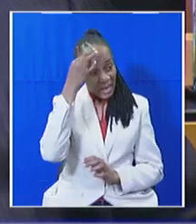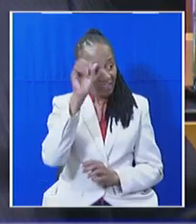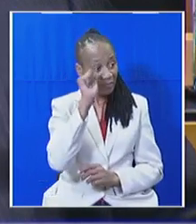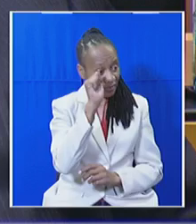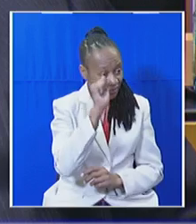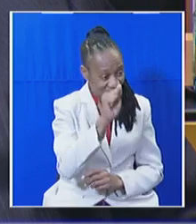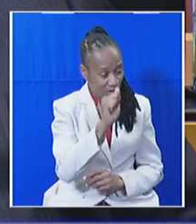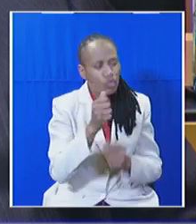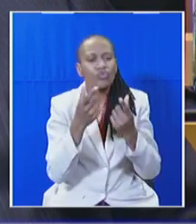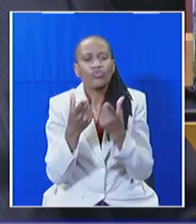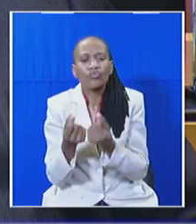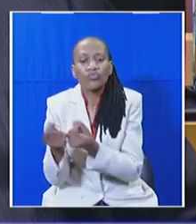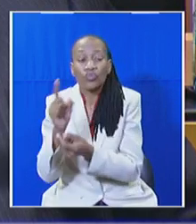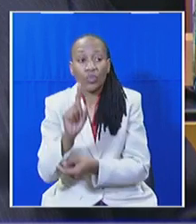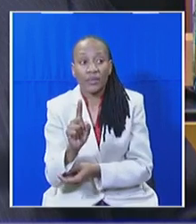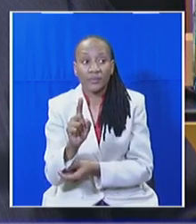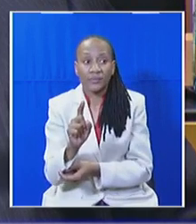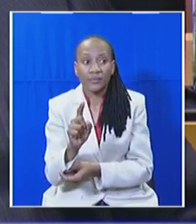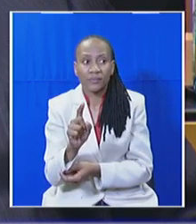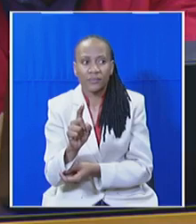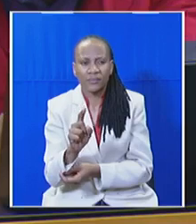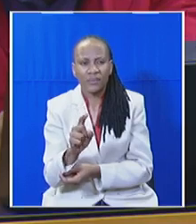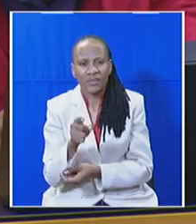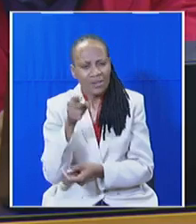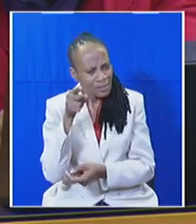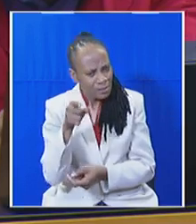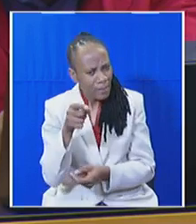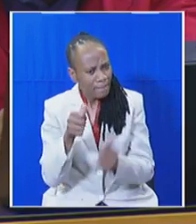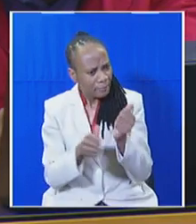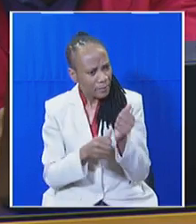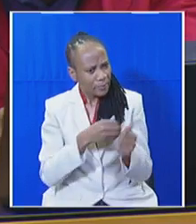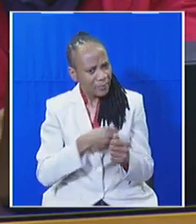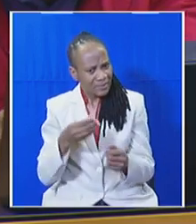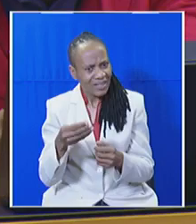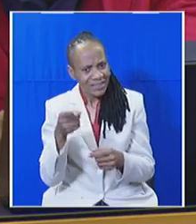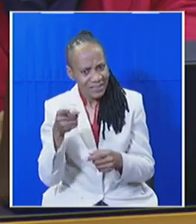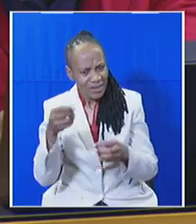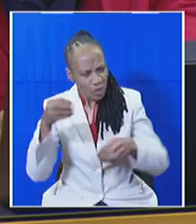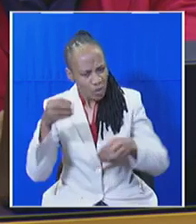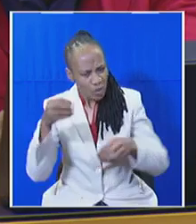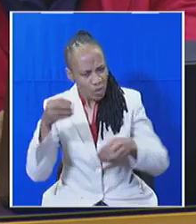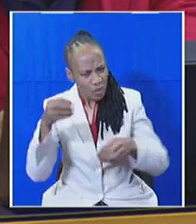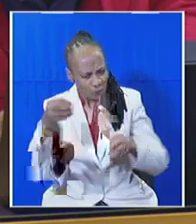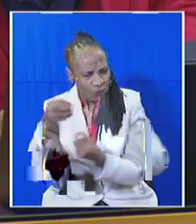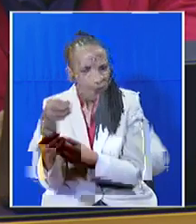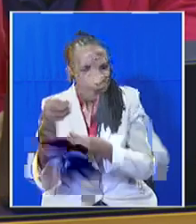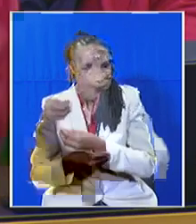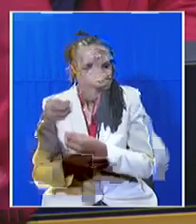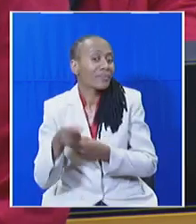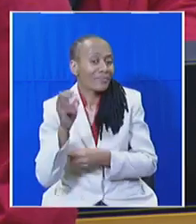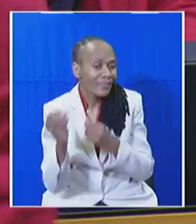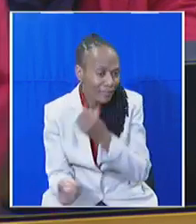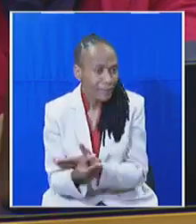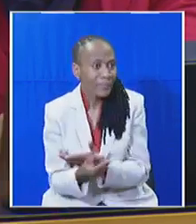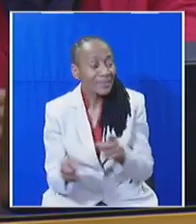an outright, obvious case of corruption and fraud that has been exposed in the report?